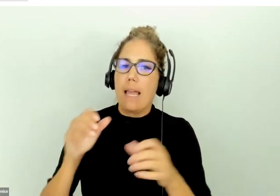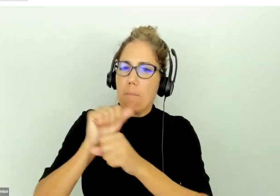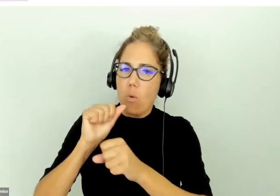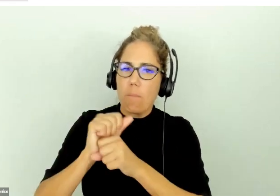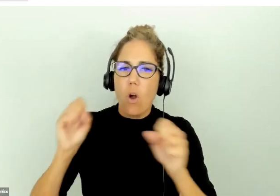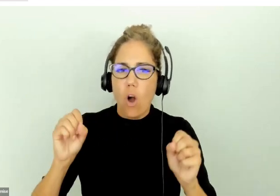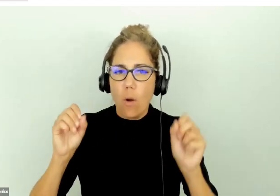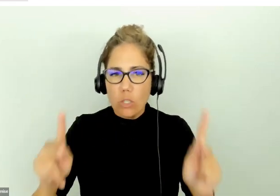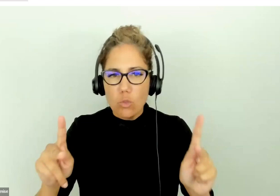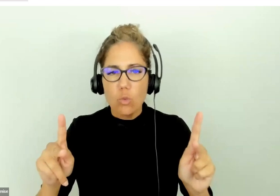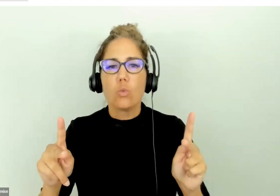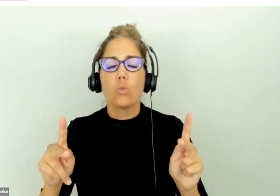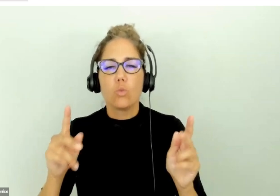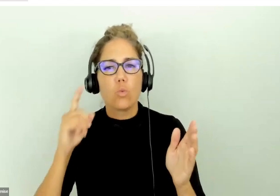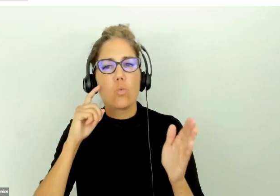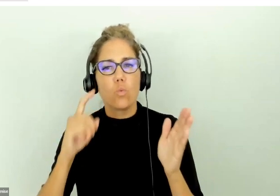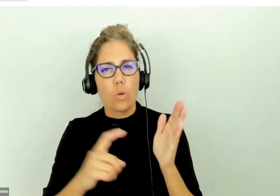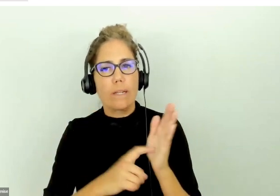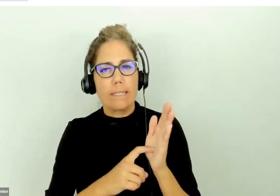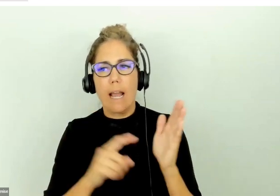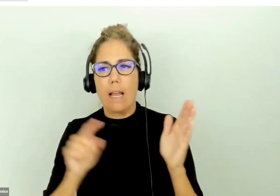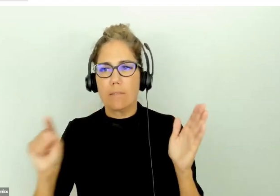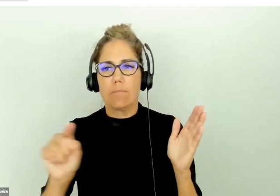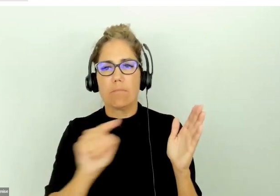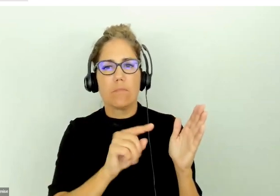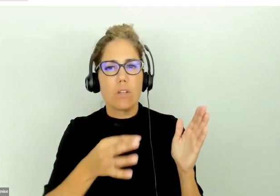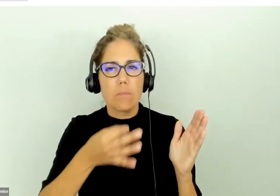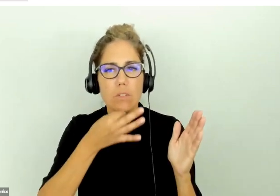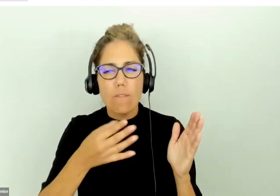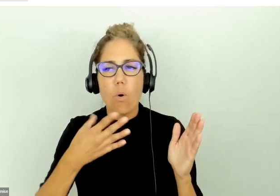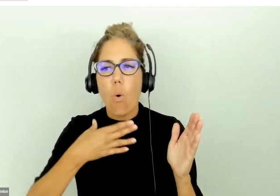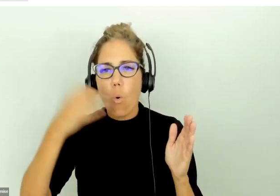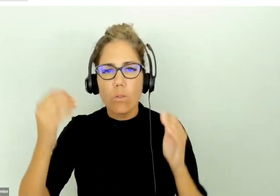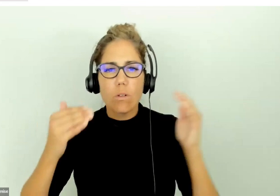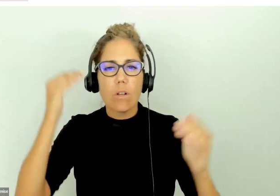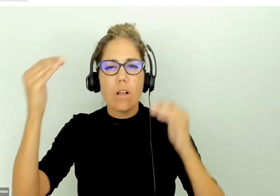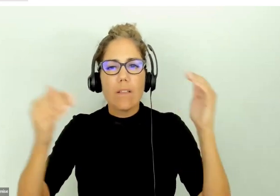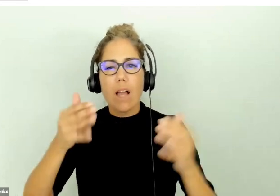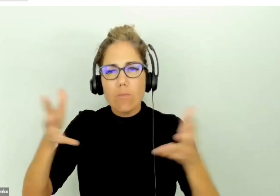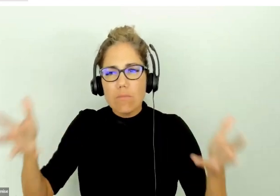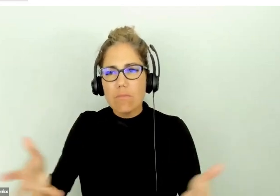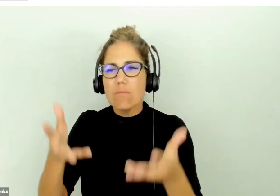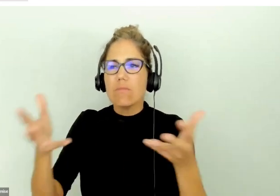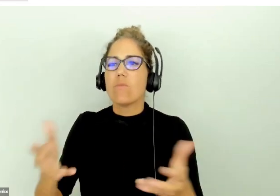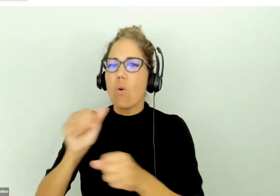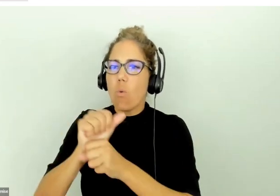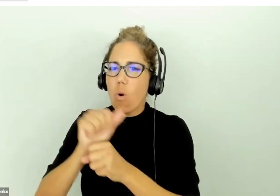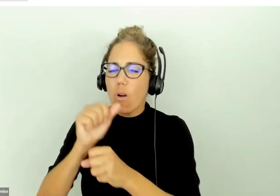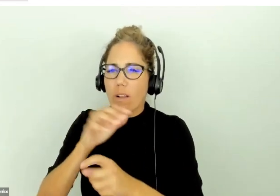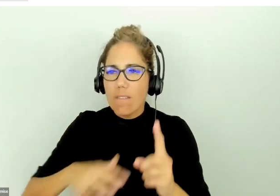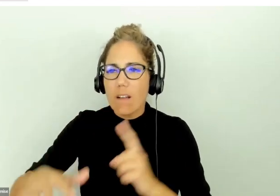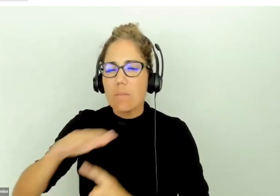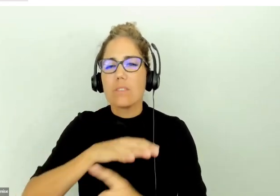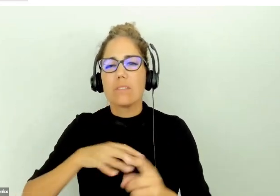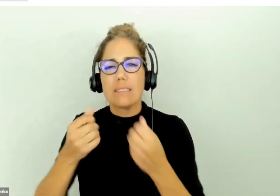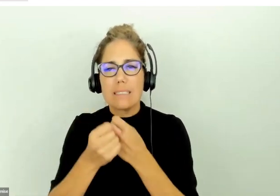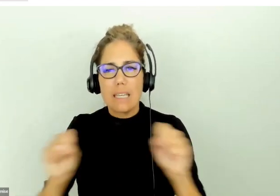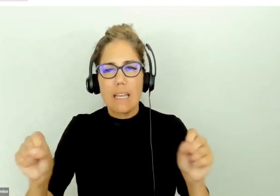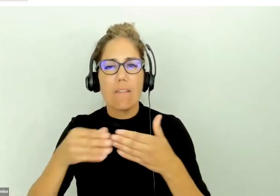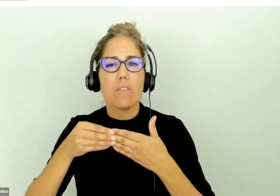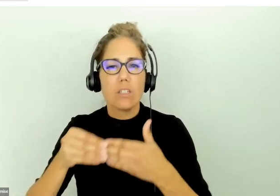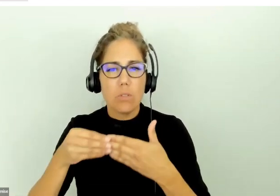expertise of all older workers by promoting work environments that are safe, flexible, accessible, and